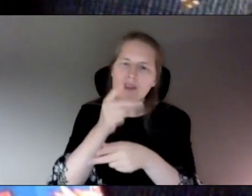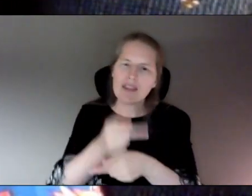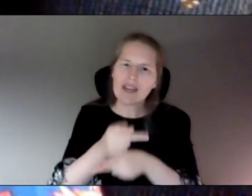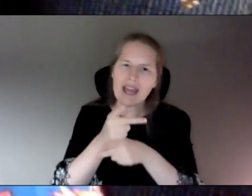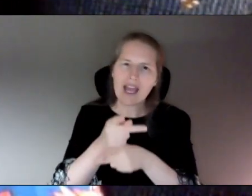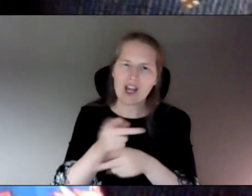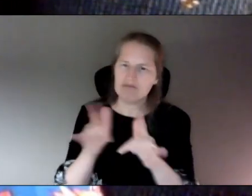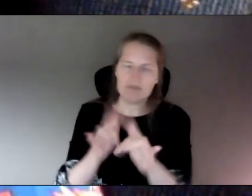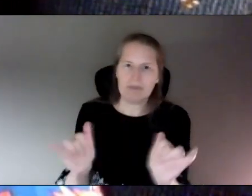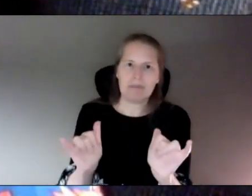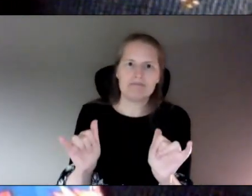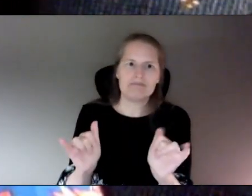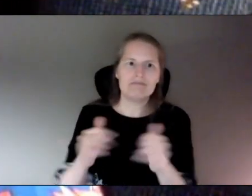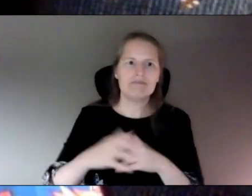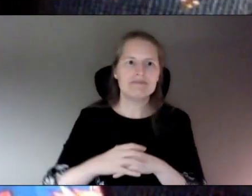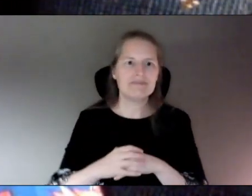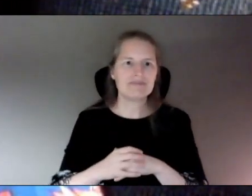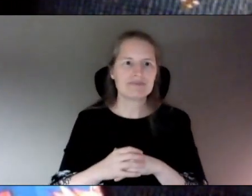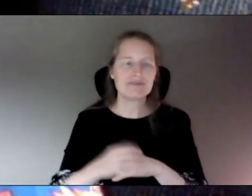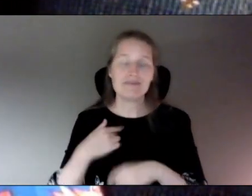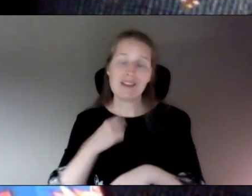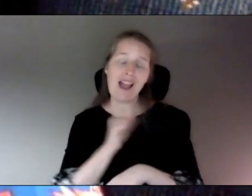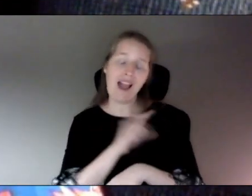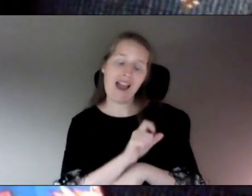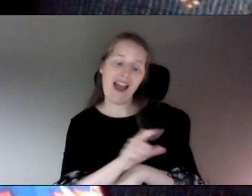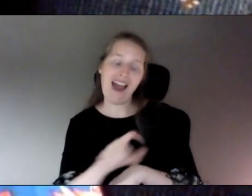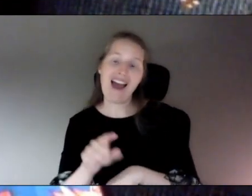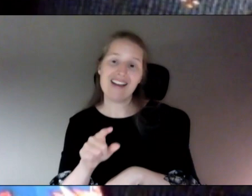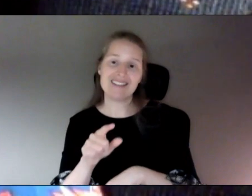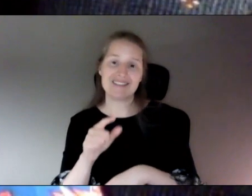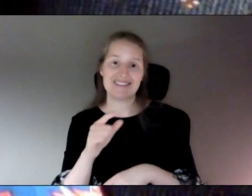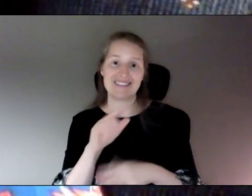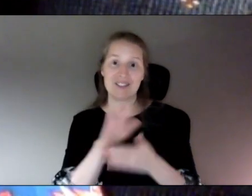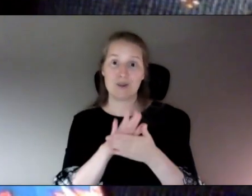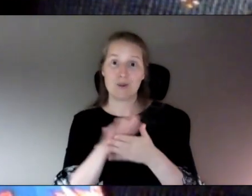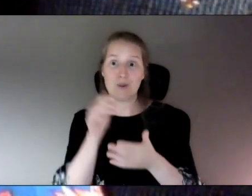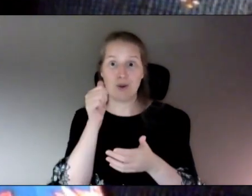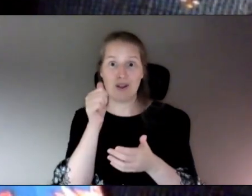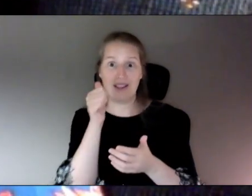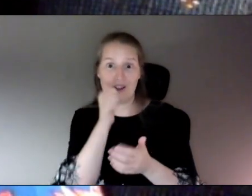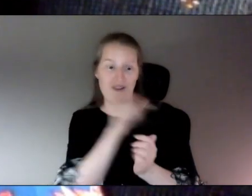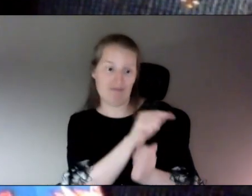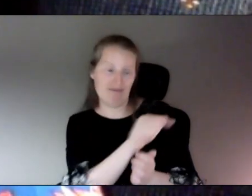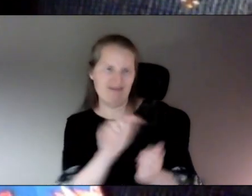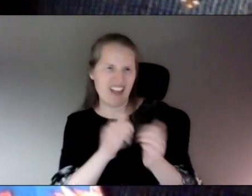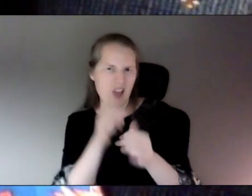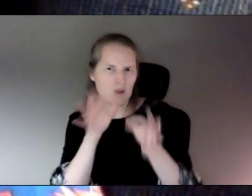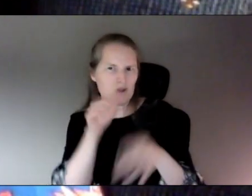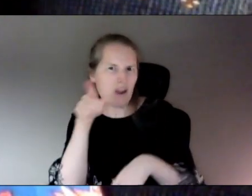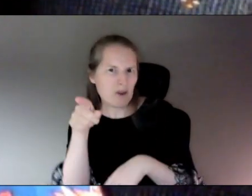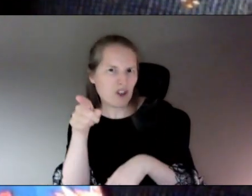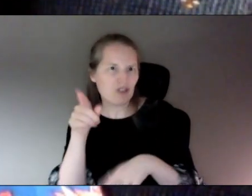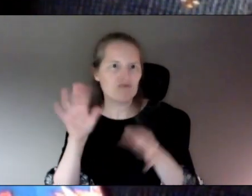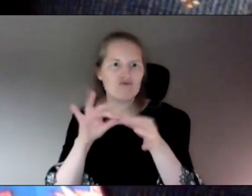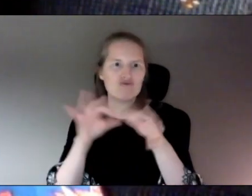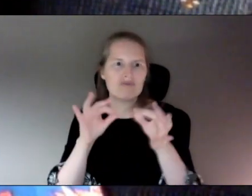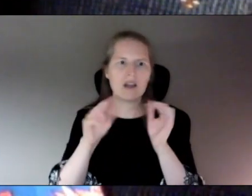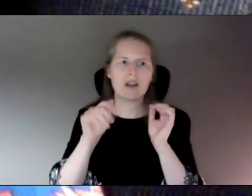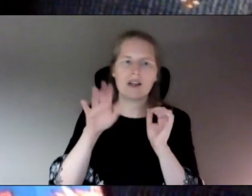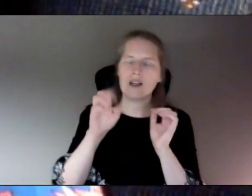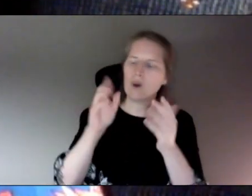breath. In asking my fellow schoolgirls how they would describe her, they said, Nicole is